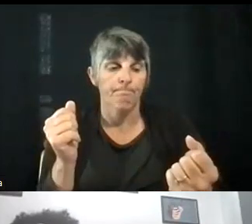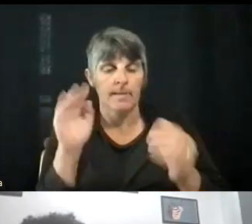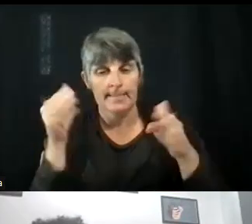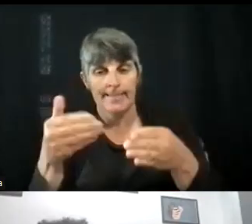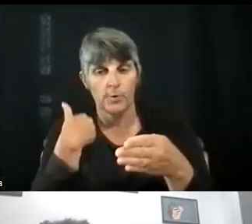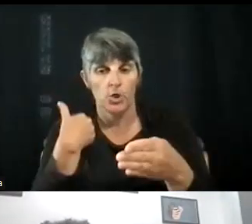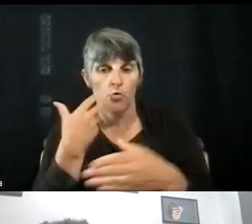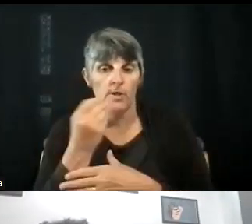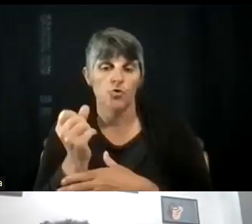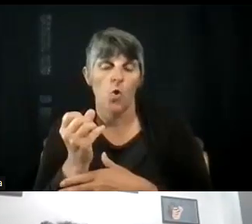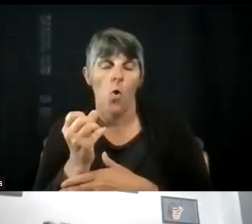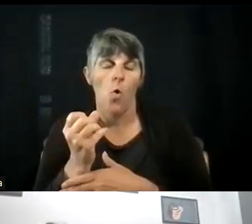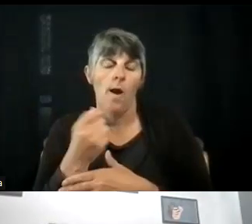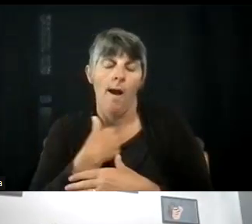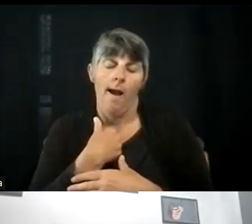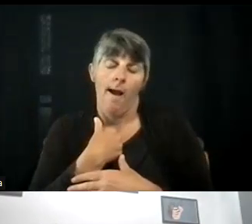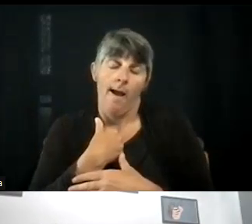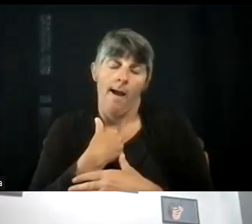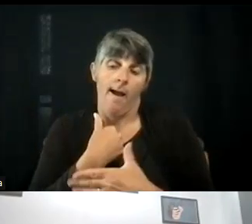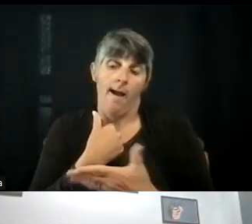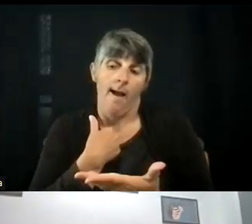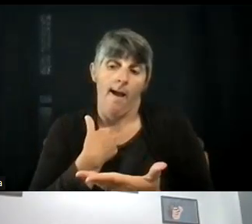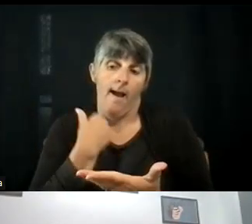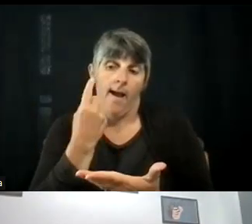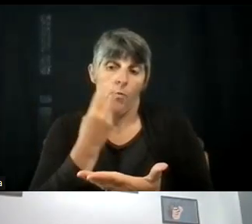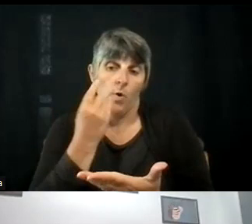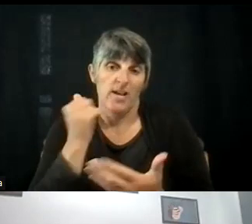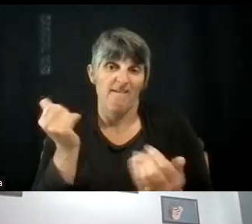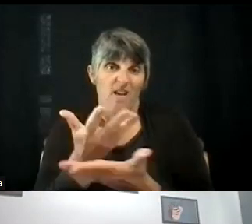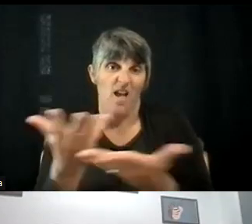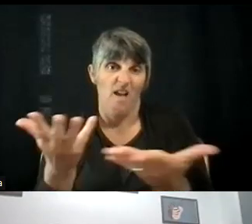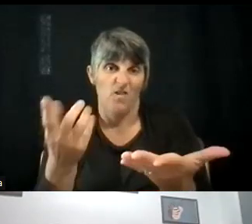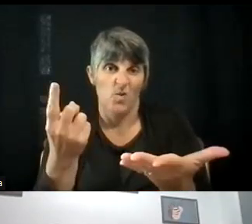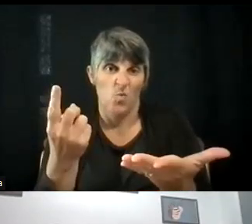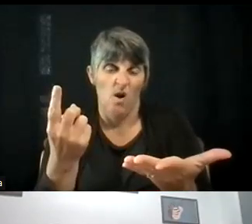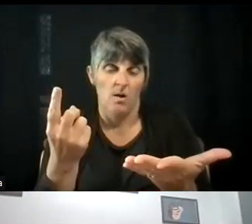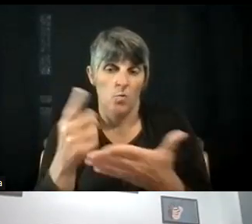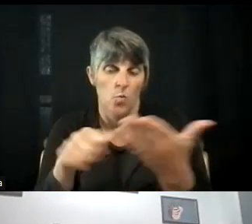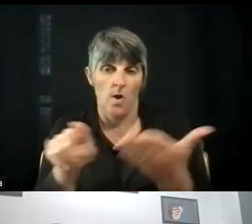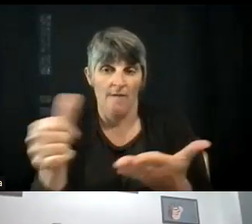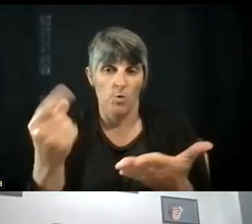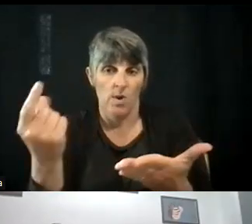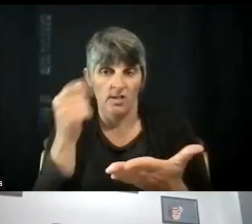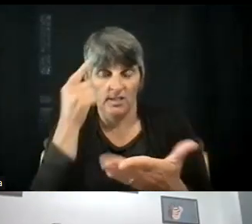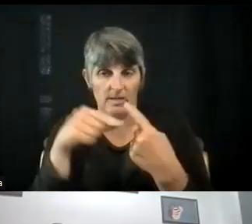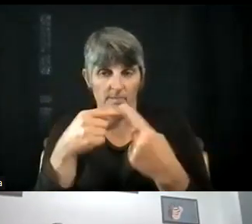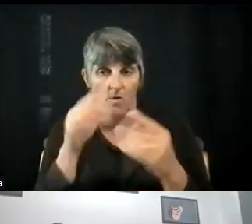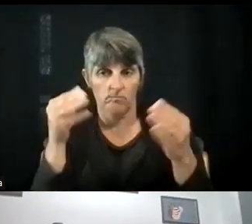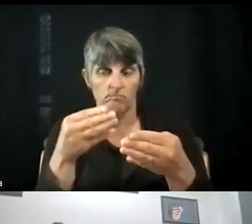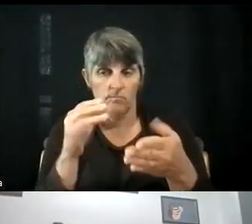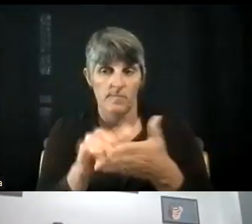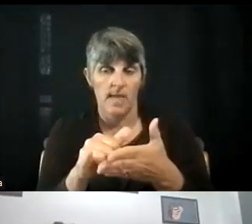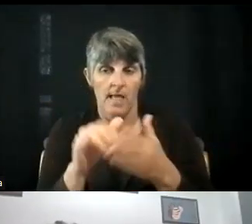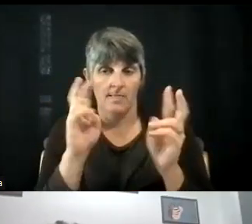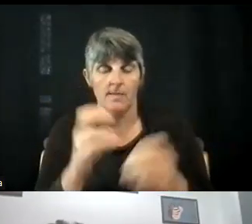centering youth. And so I'm wonder if what everyone thinks about making that